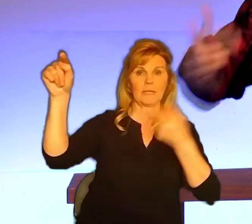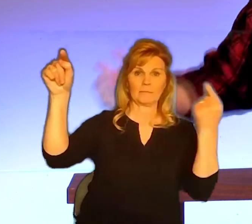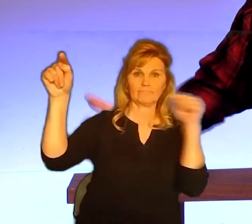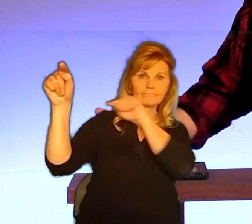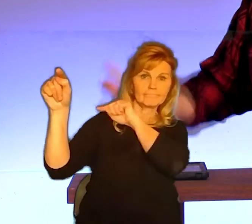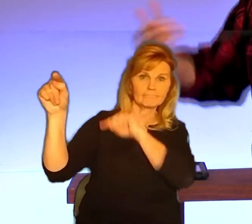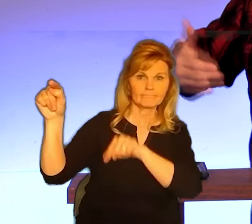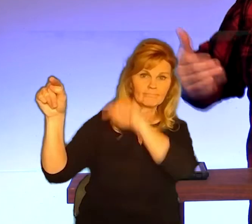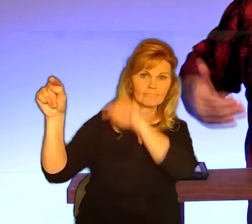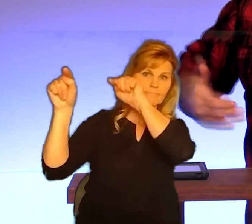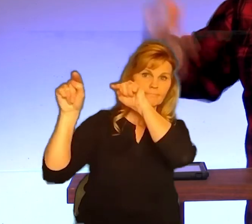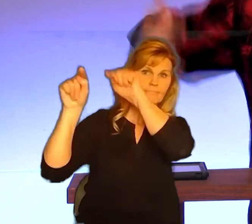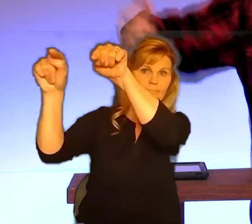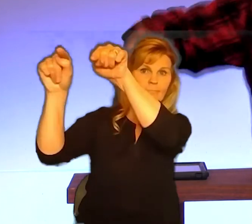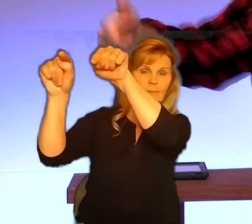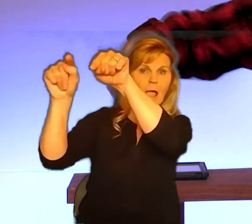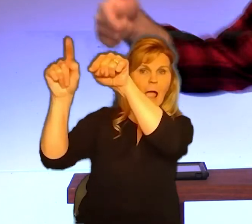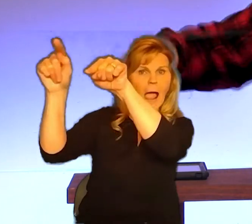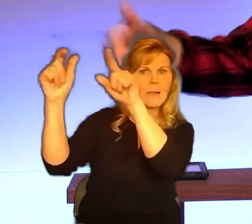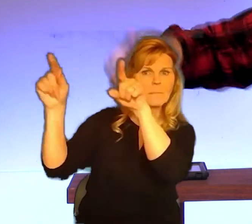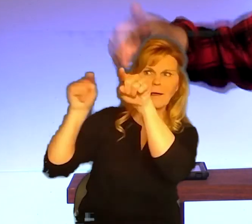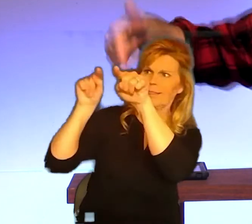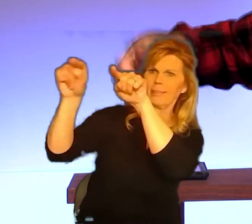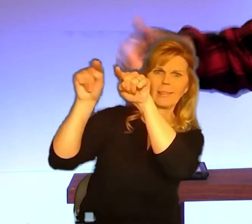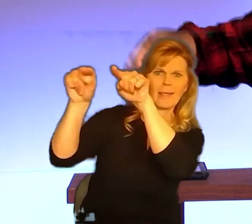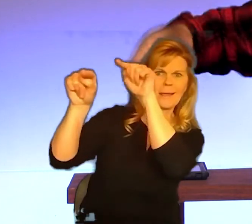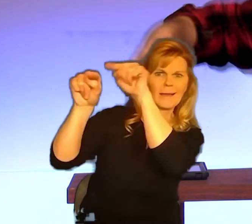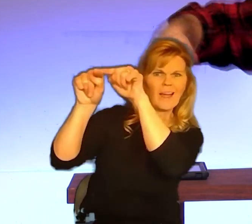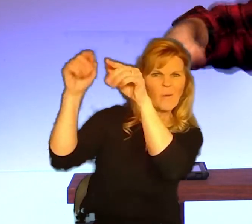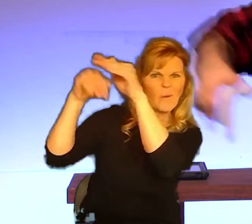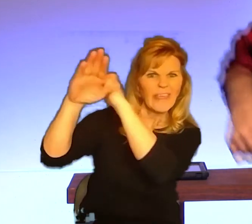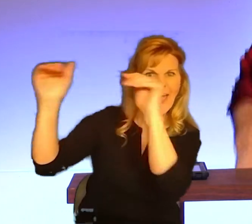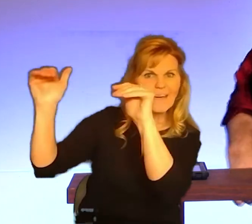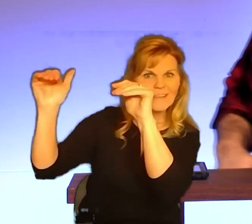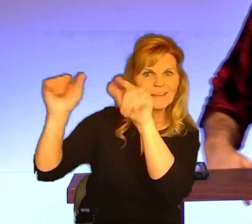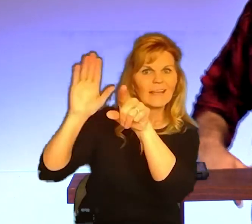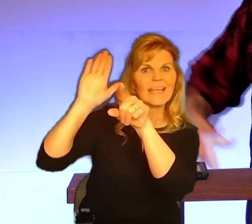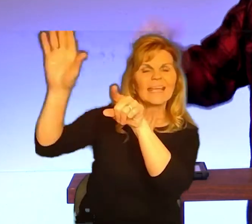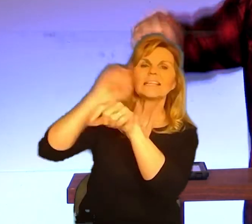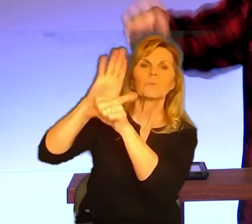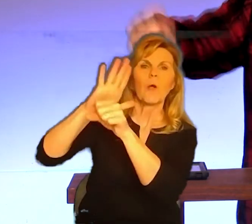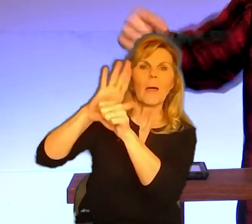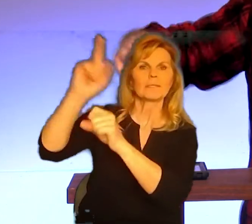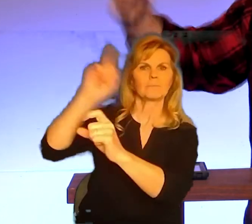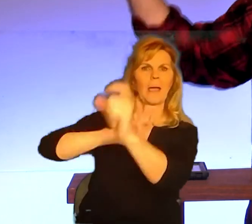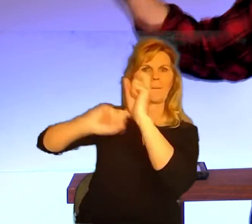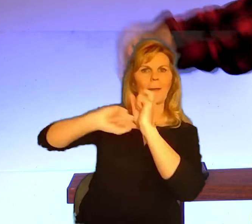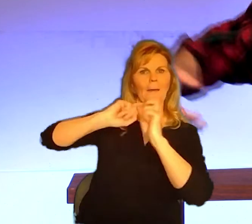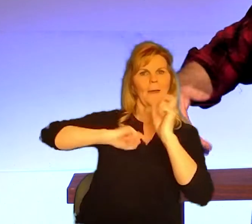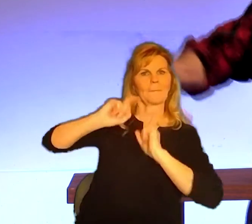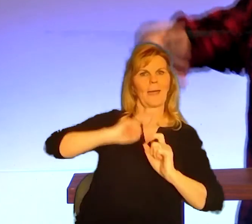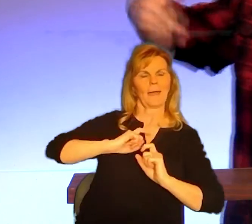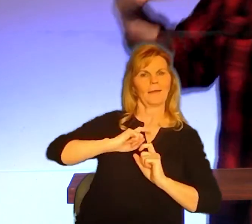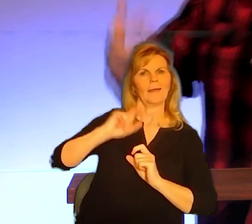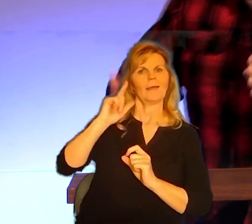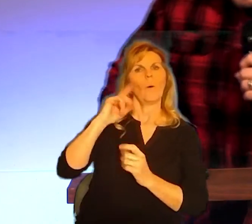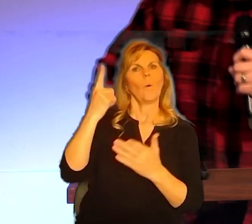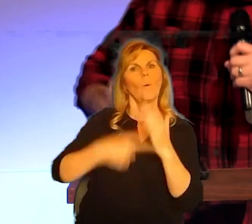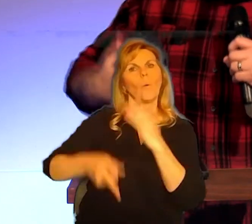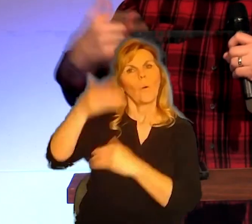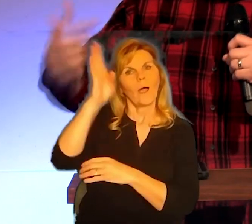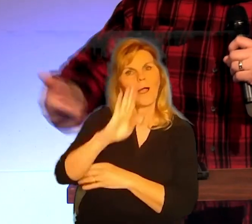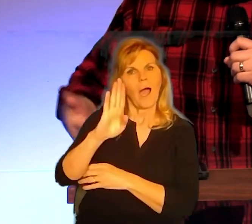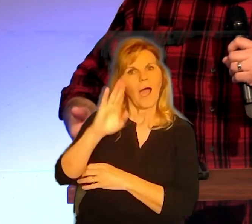aligning myself with heaven and I'm going to receive the promises of God. I'm going to receive what God